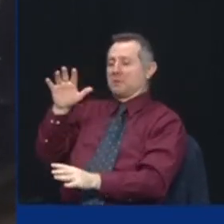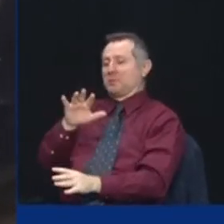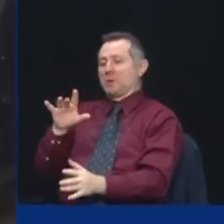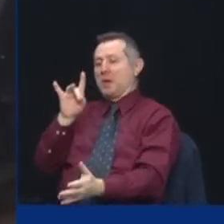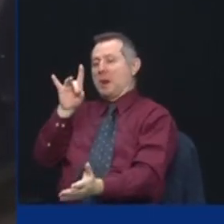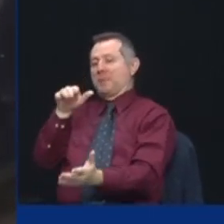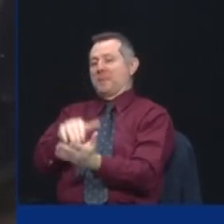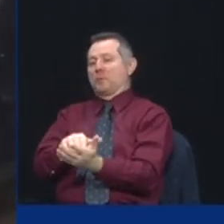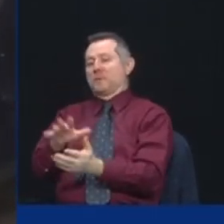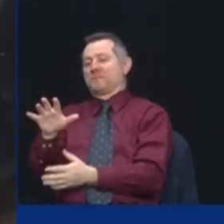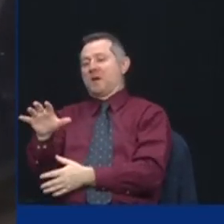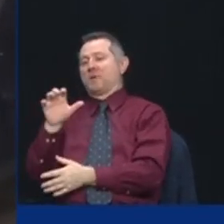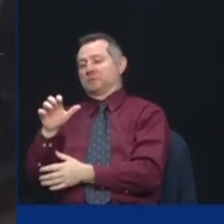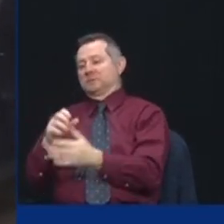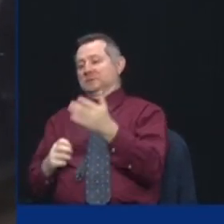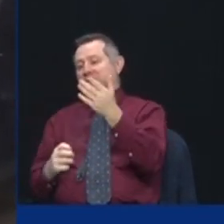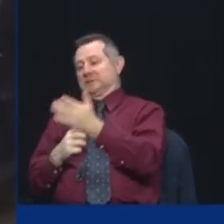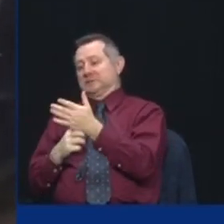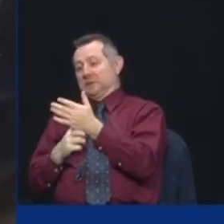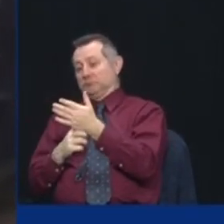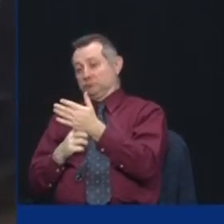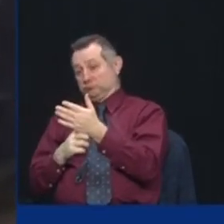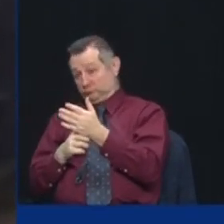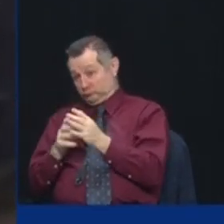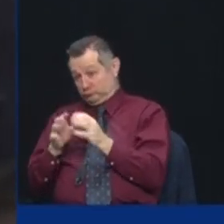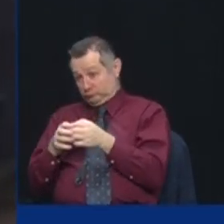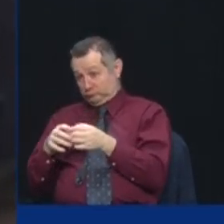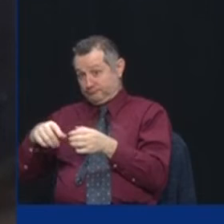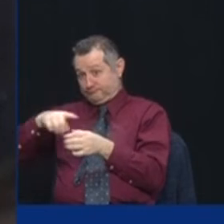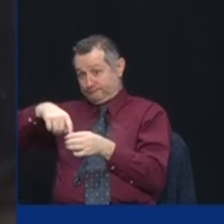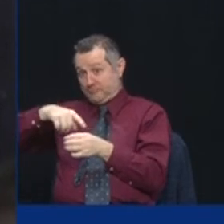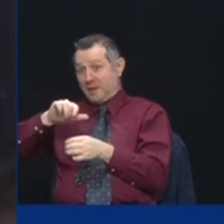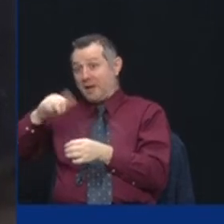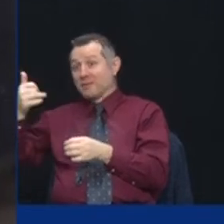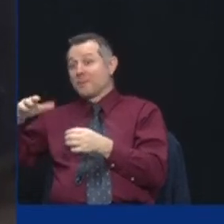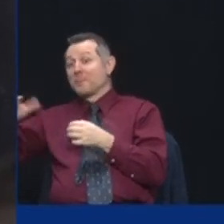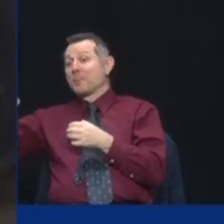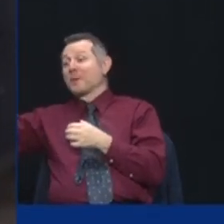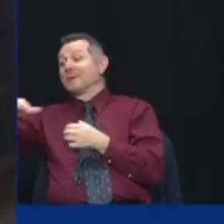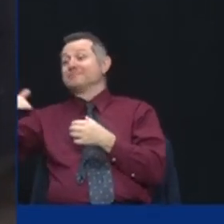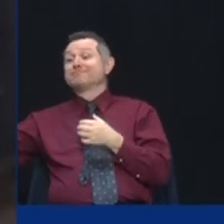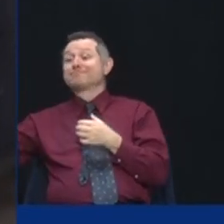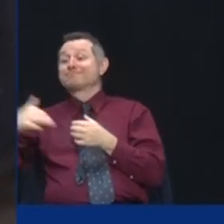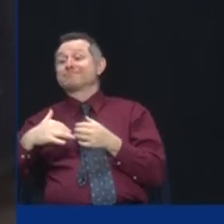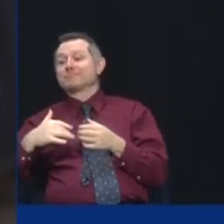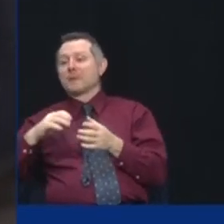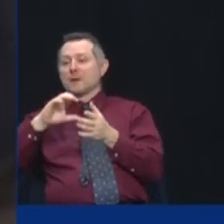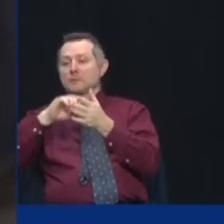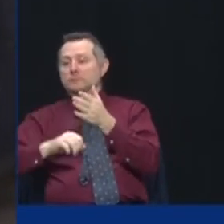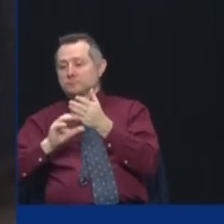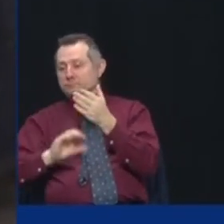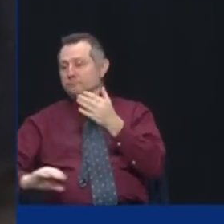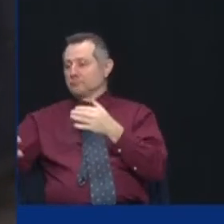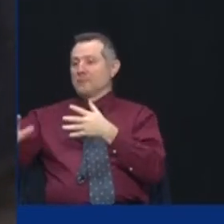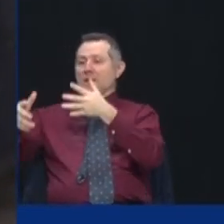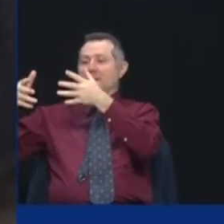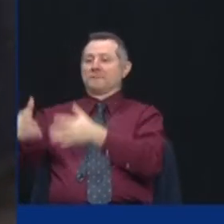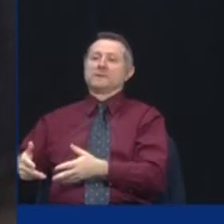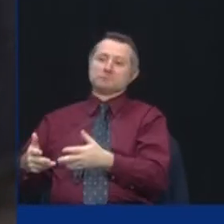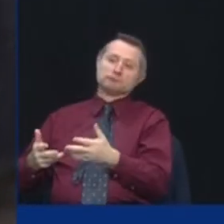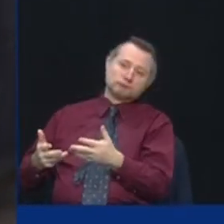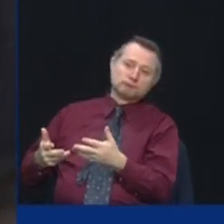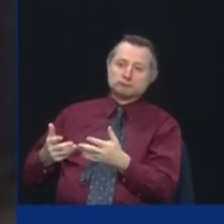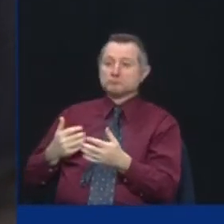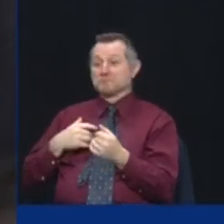for visiting team and so forth, we're down to about 8,000. Most of those tickets have been purchased by season